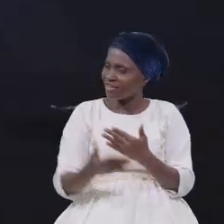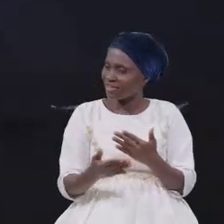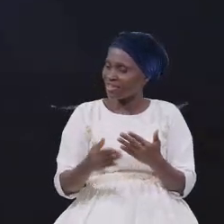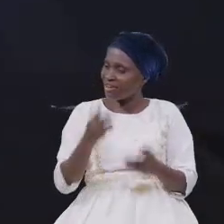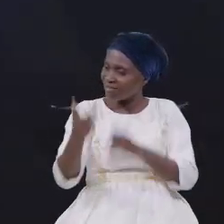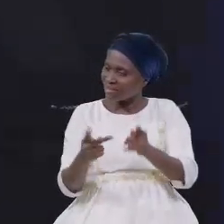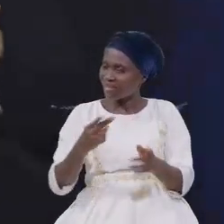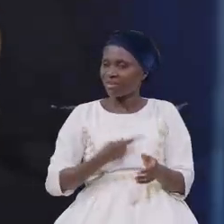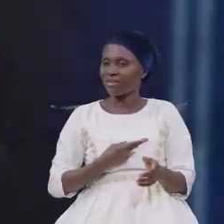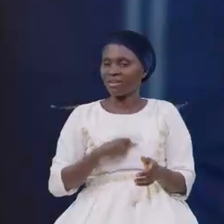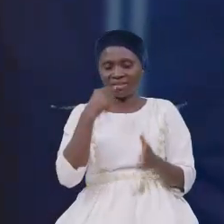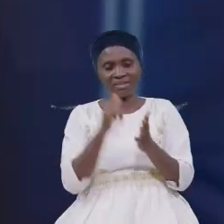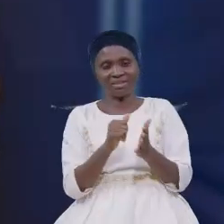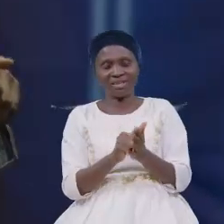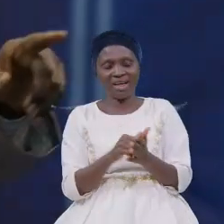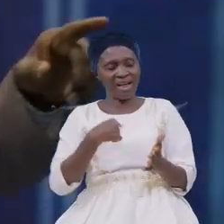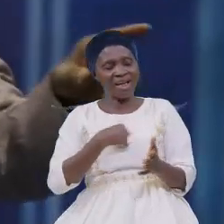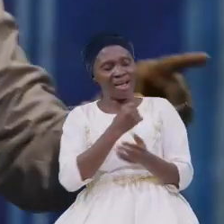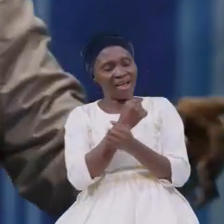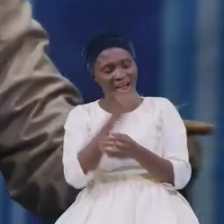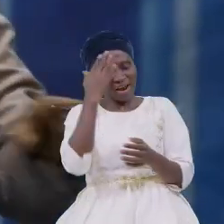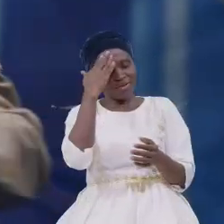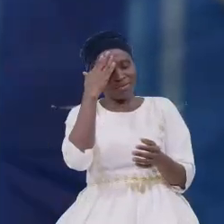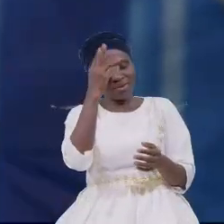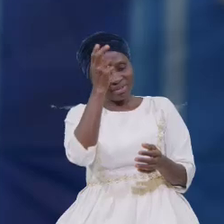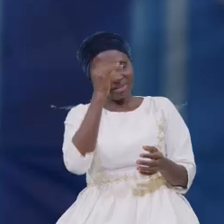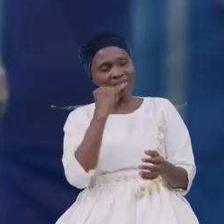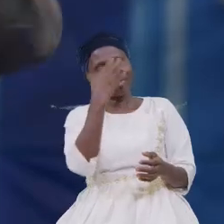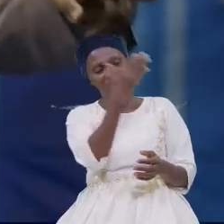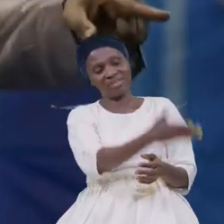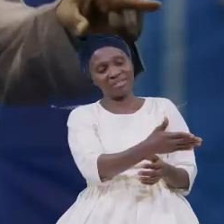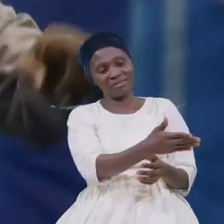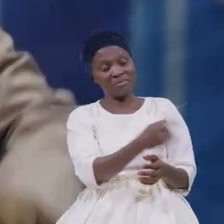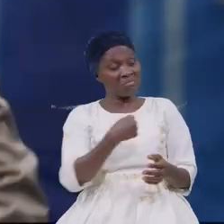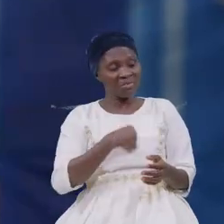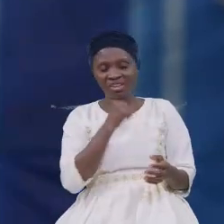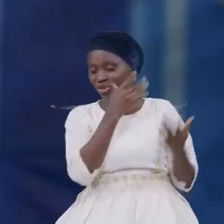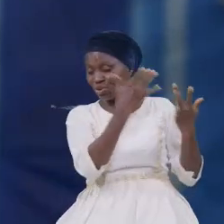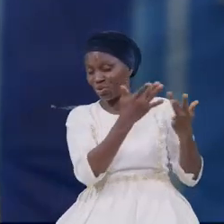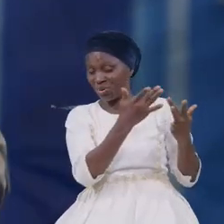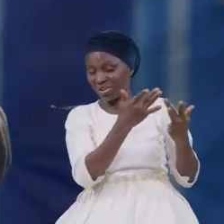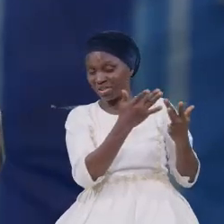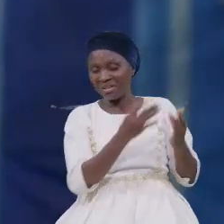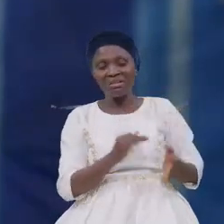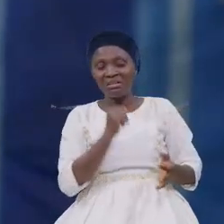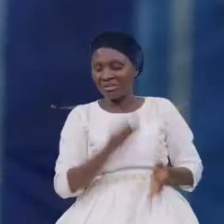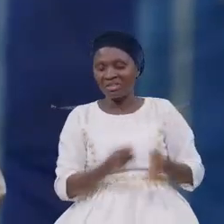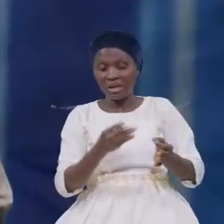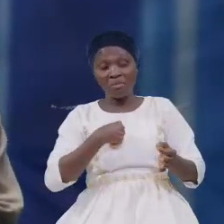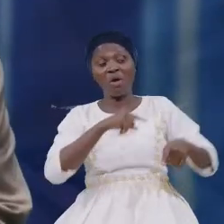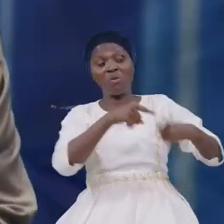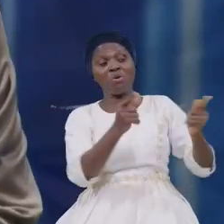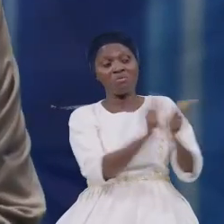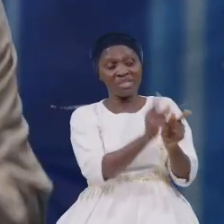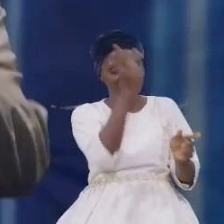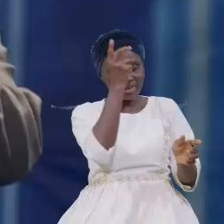know Satan is there, I will not wait for him to come. They go to him. They join a